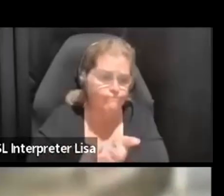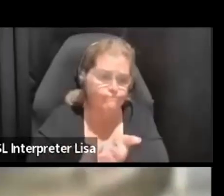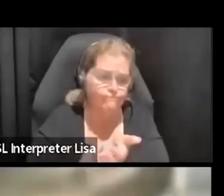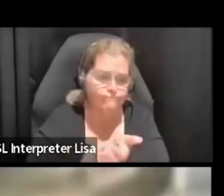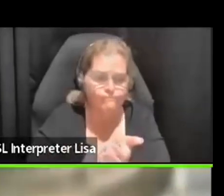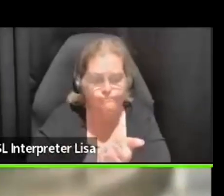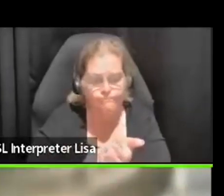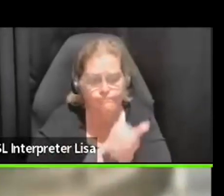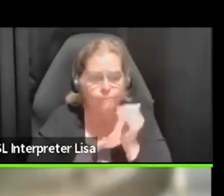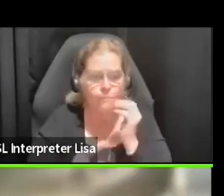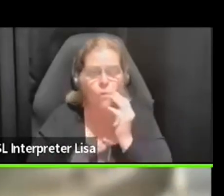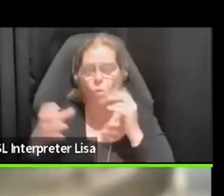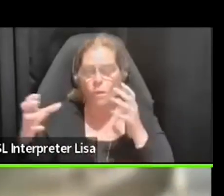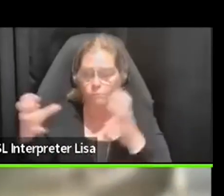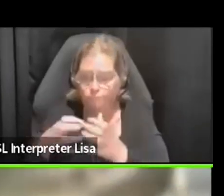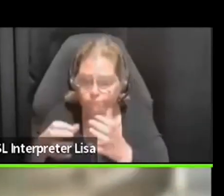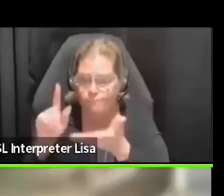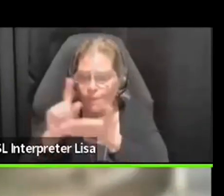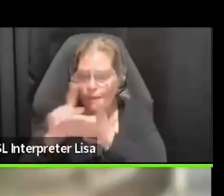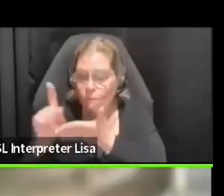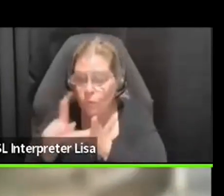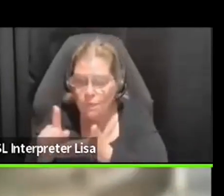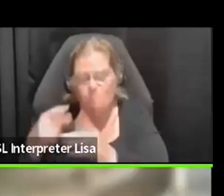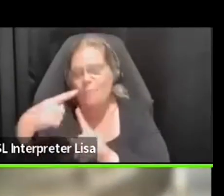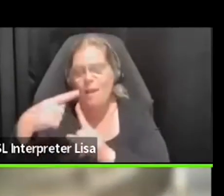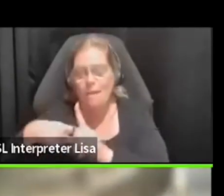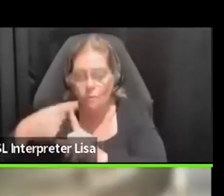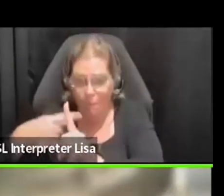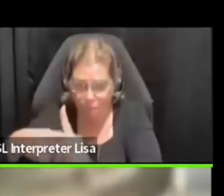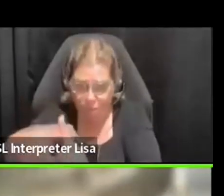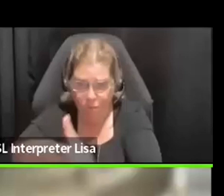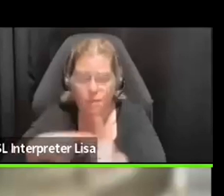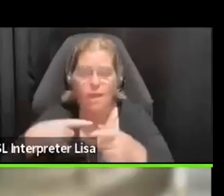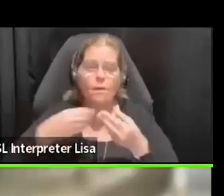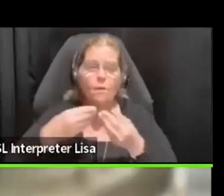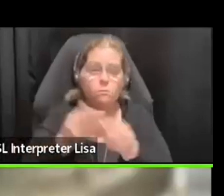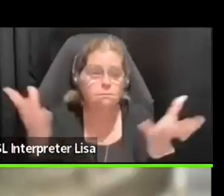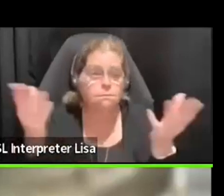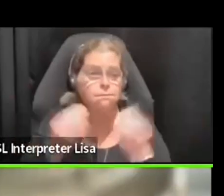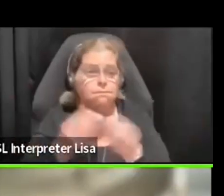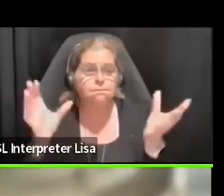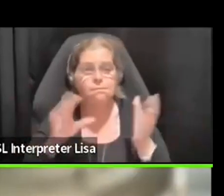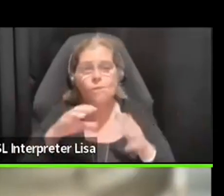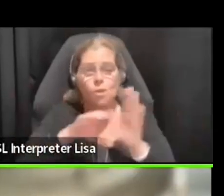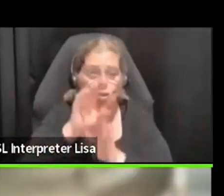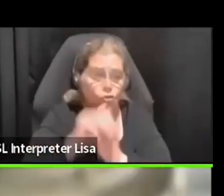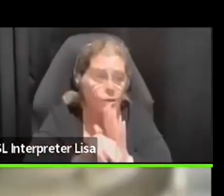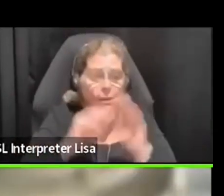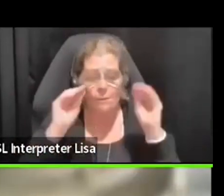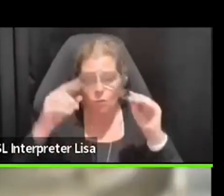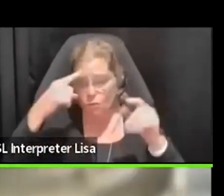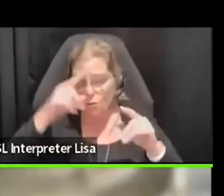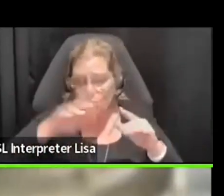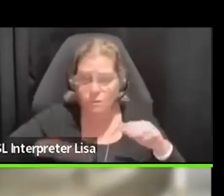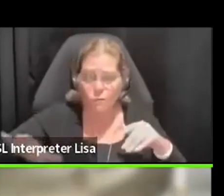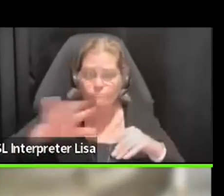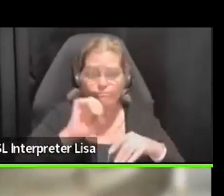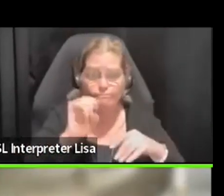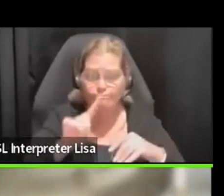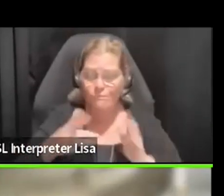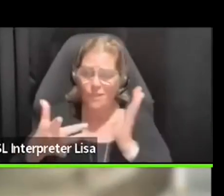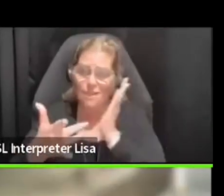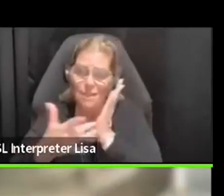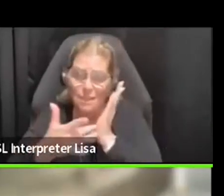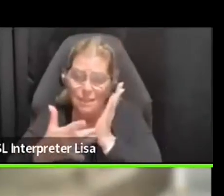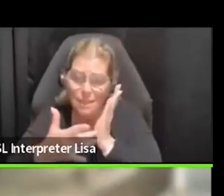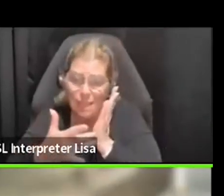meet once a month and then push out discussions, information around curriculum instruction to all the special ed teachers in elementary. Technology in